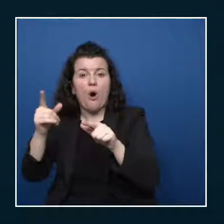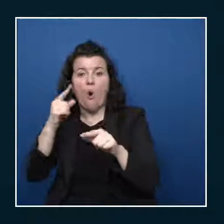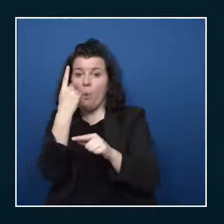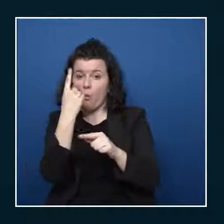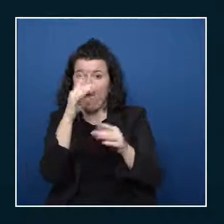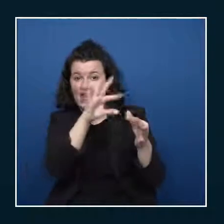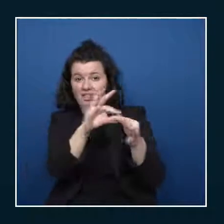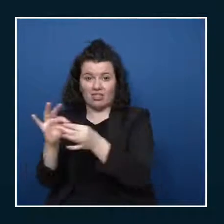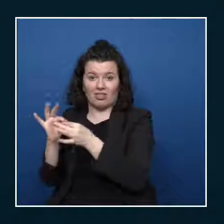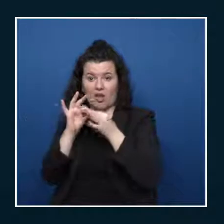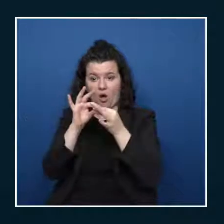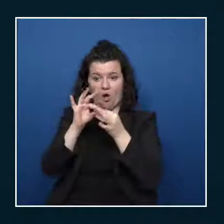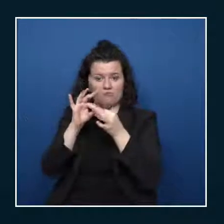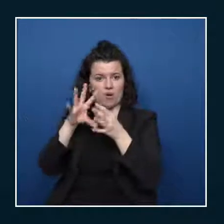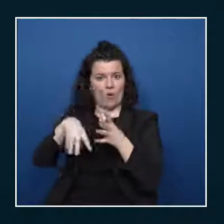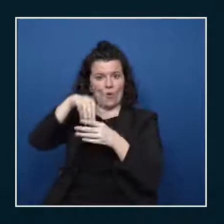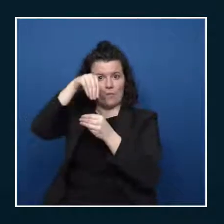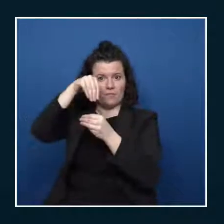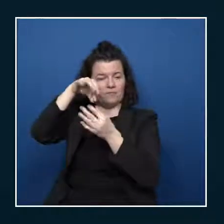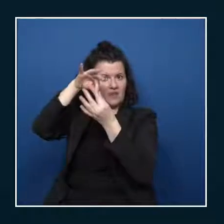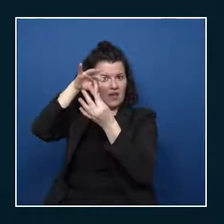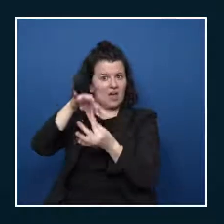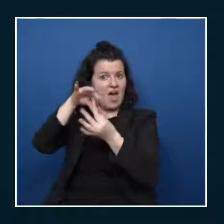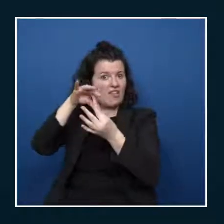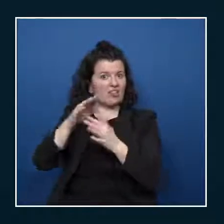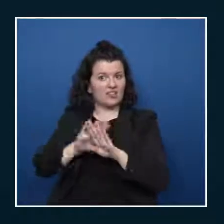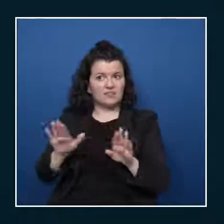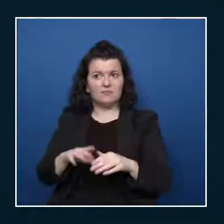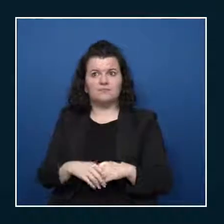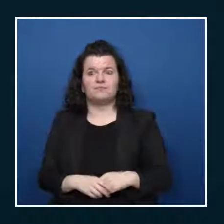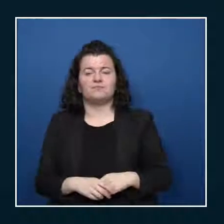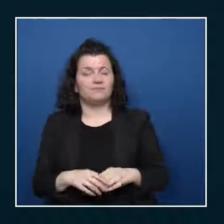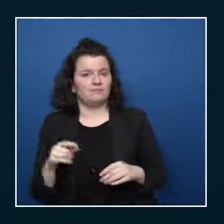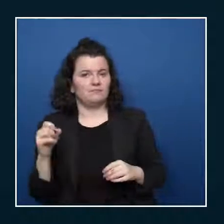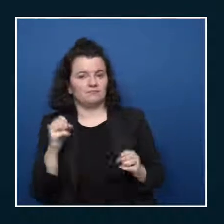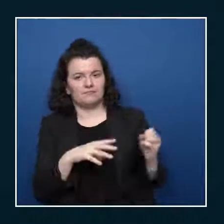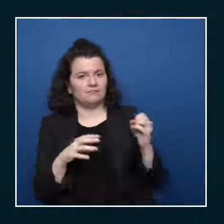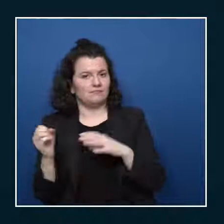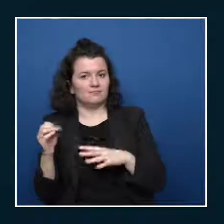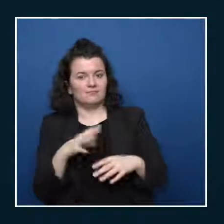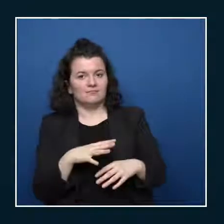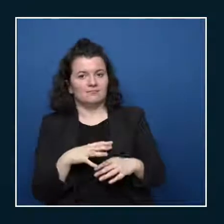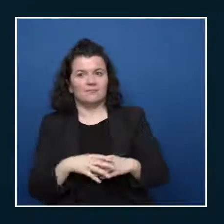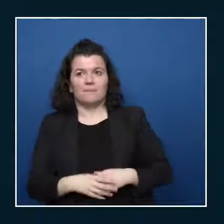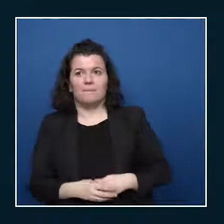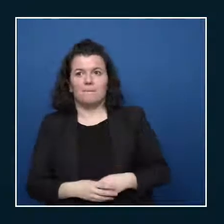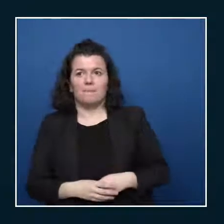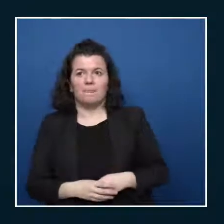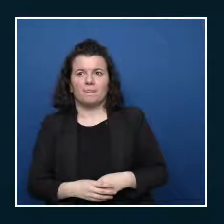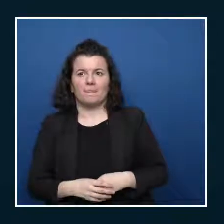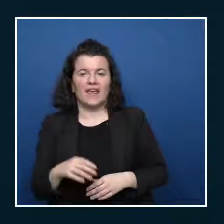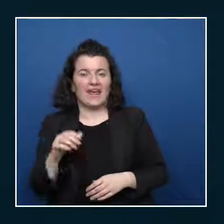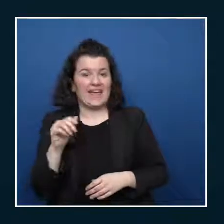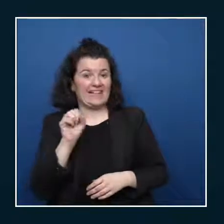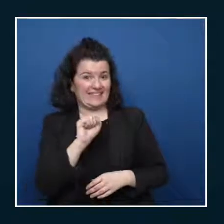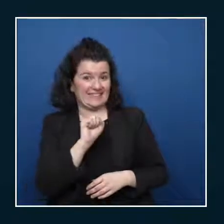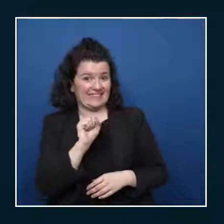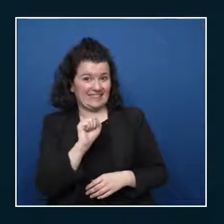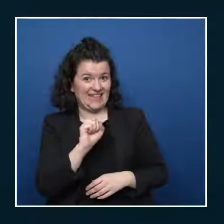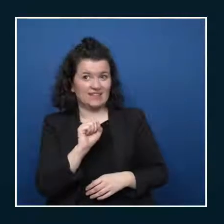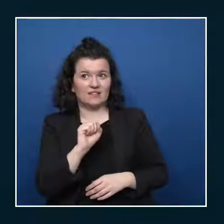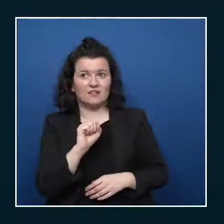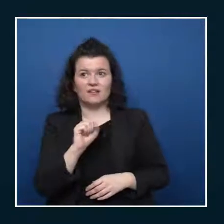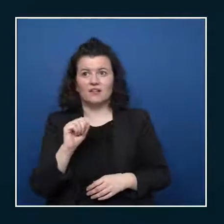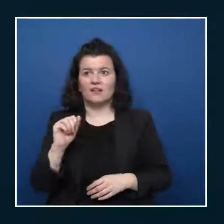device. We should try to get an Azure Percept Vision